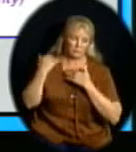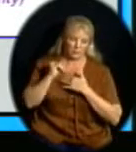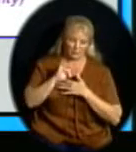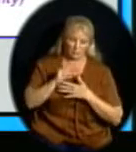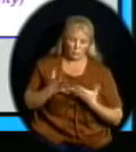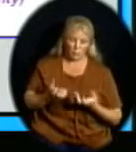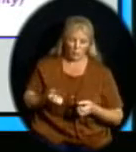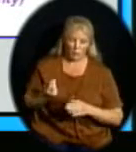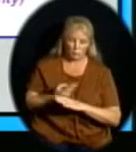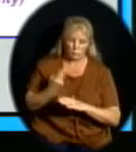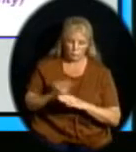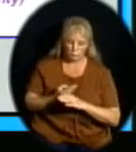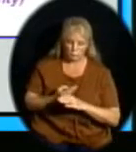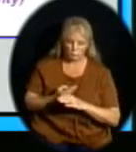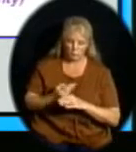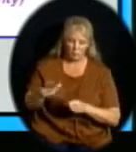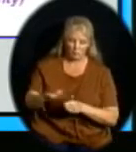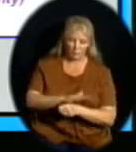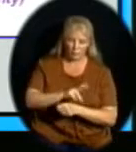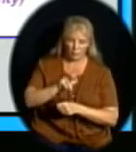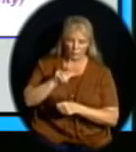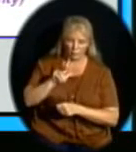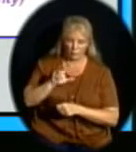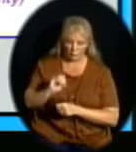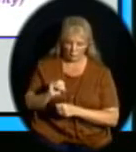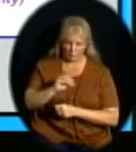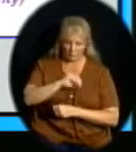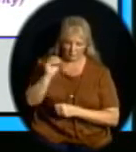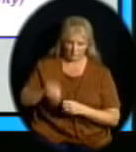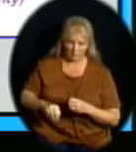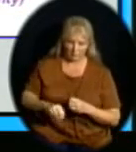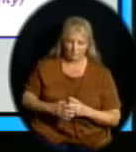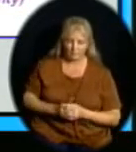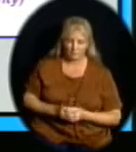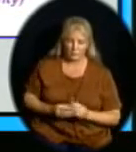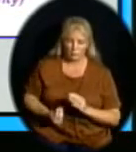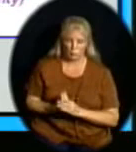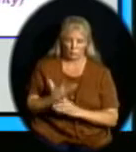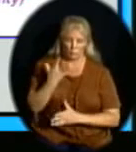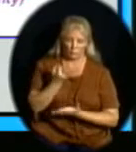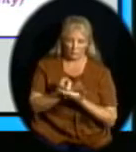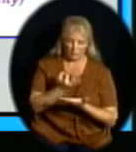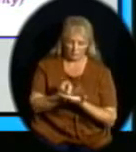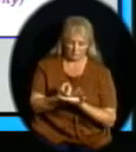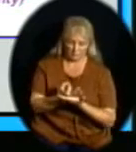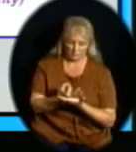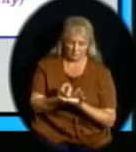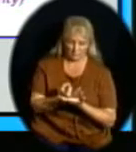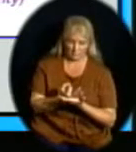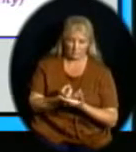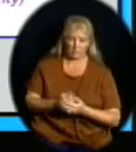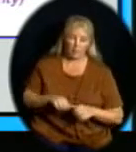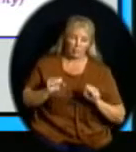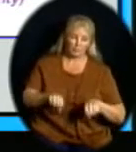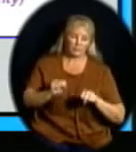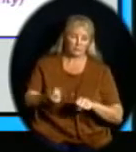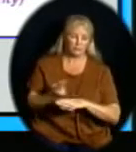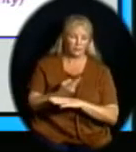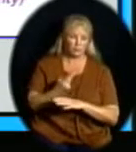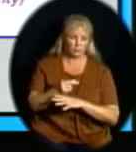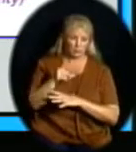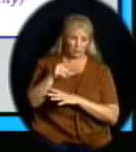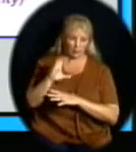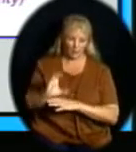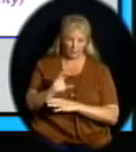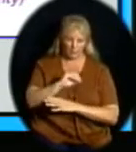full utilization there. As far as the extraordinary growth fund, the potential for using 100% is there, but this, under the